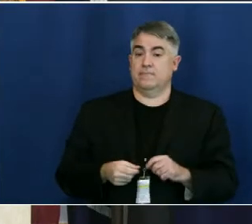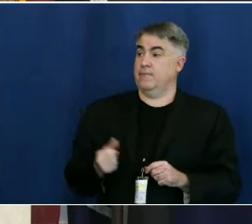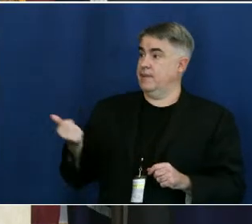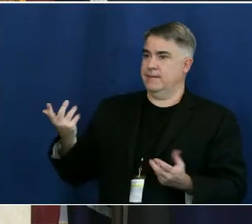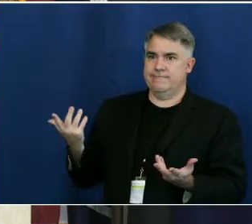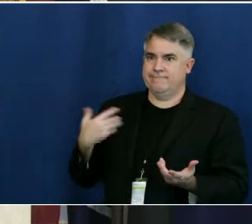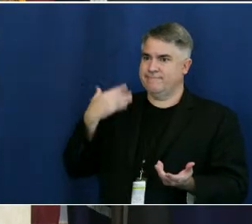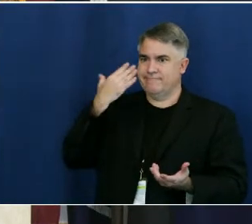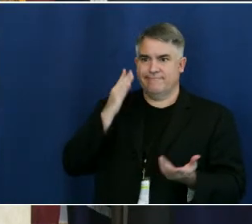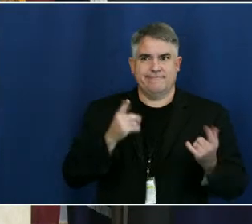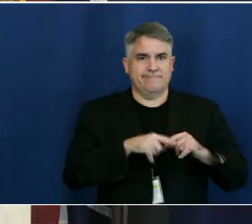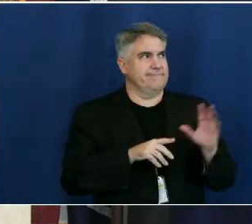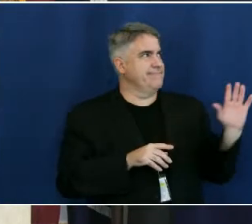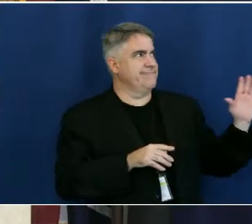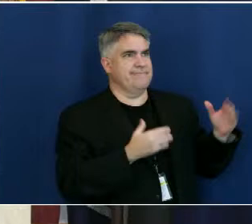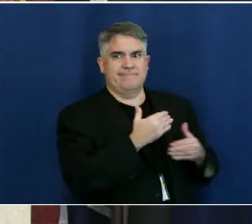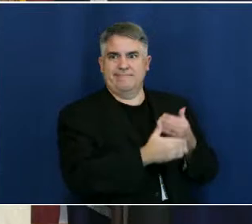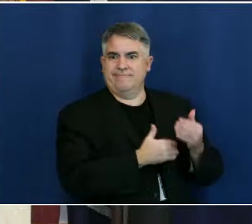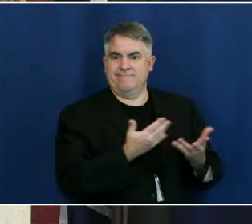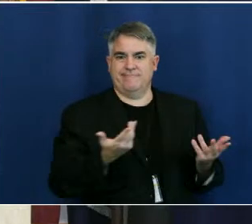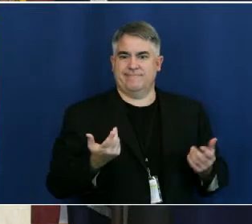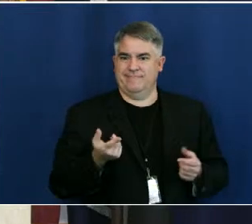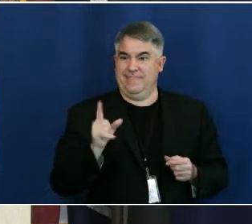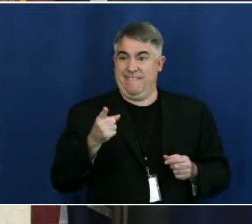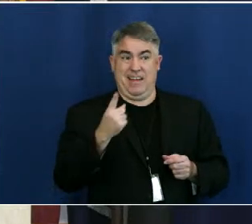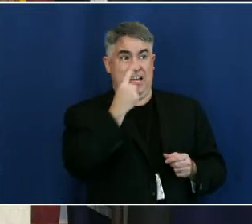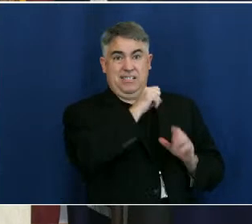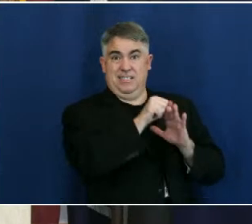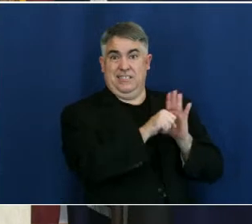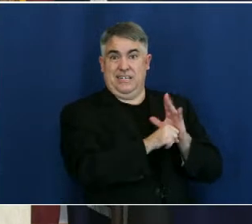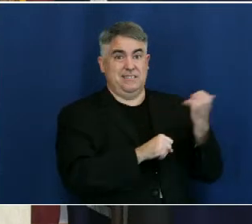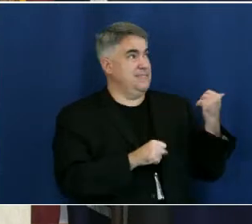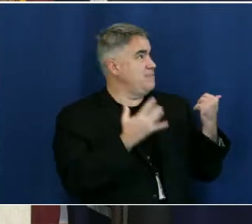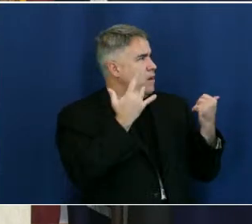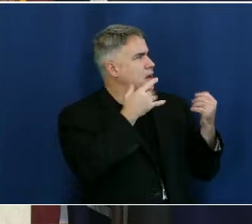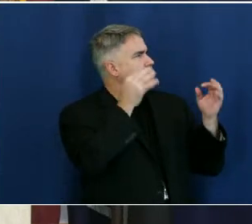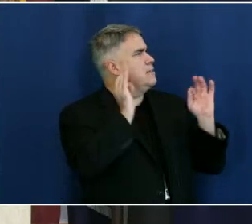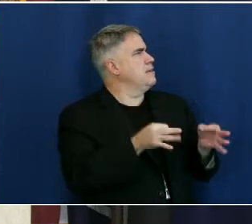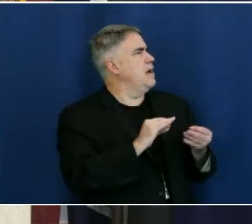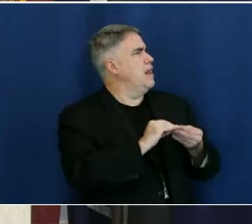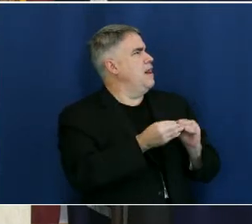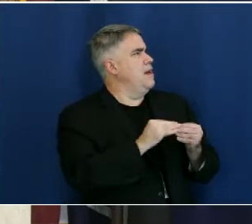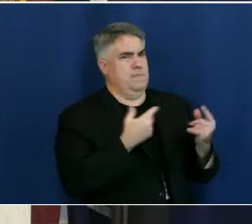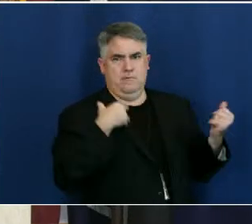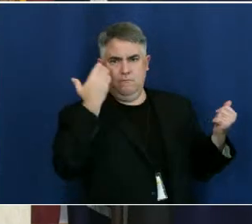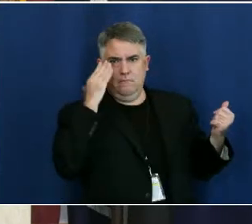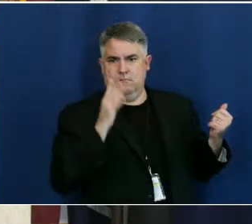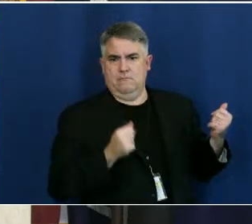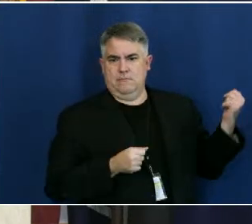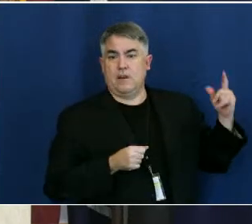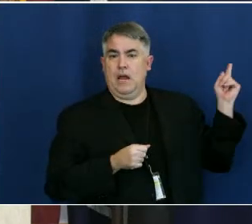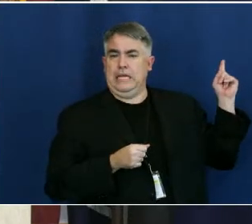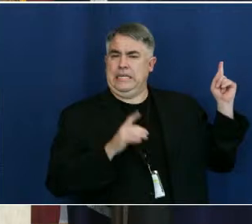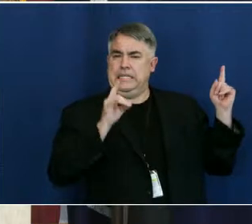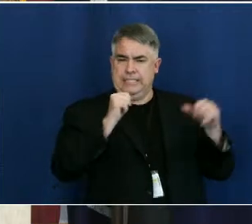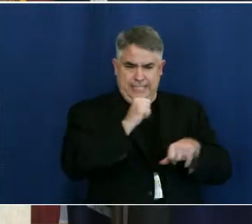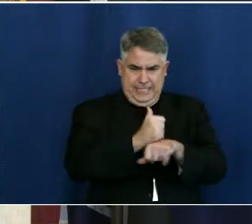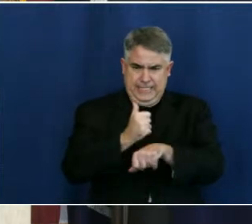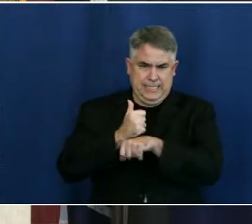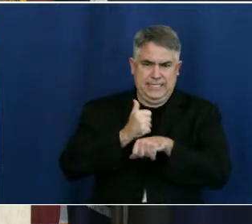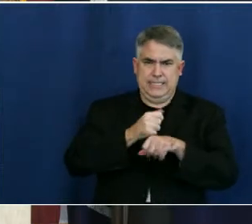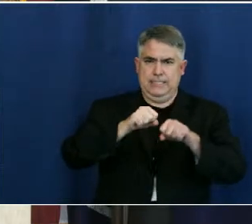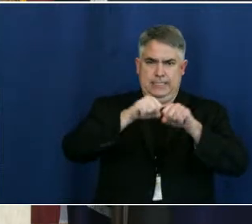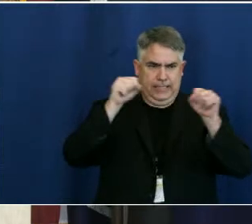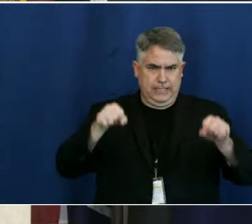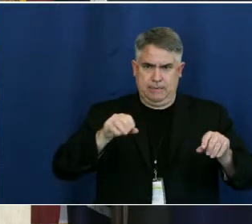I think you would have to work with them, and I know they're in the process of setting up some new systems. I had a very productive call with the CEO of Blue